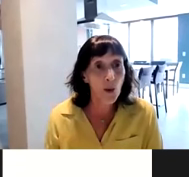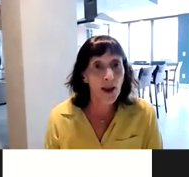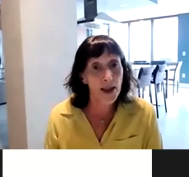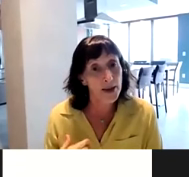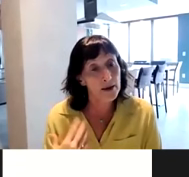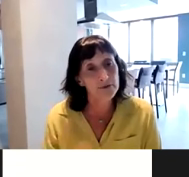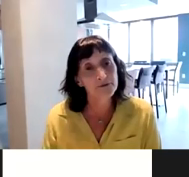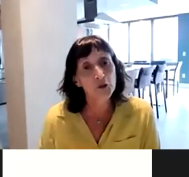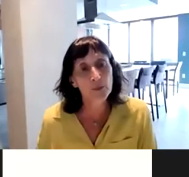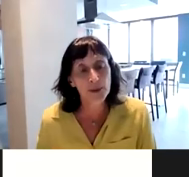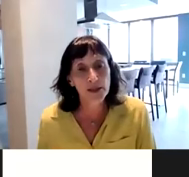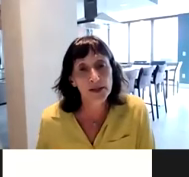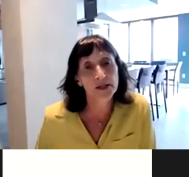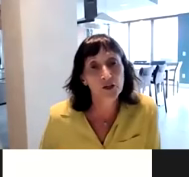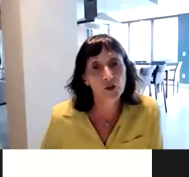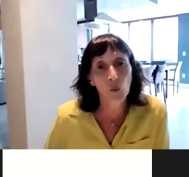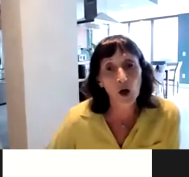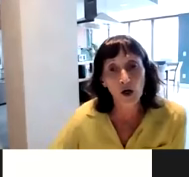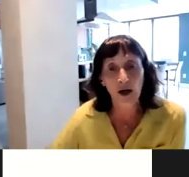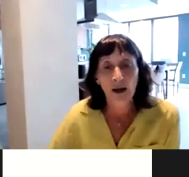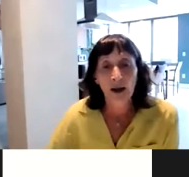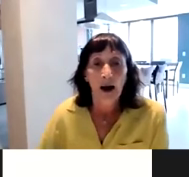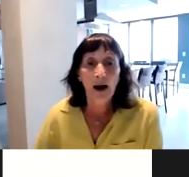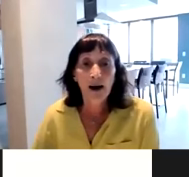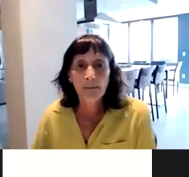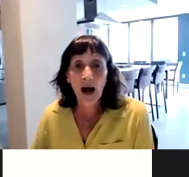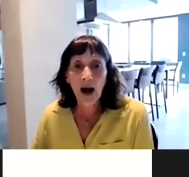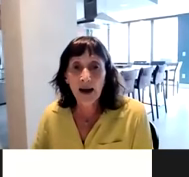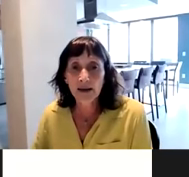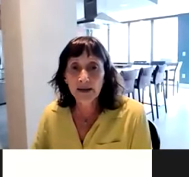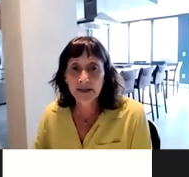in the way of your ability to work